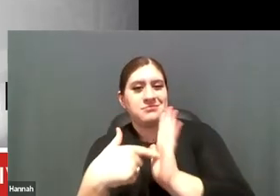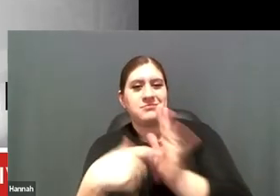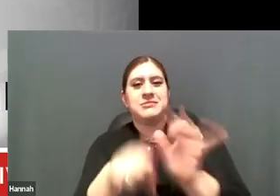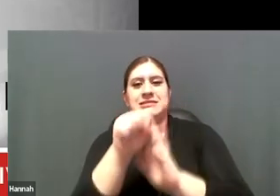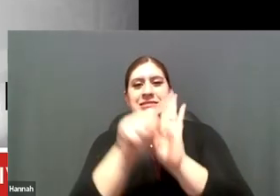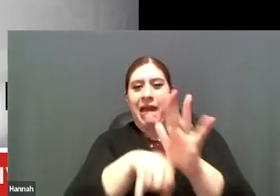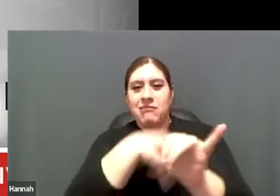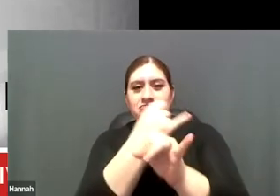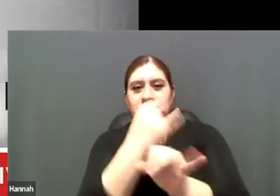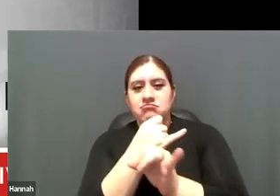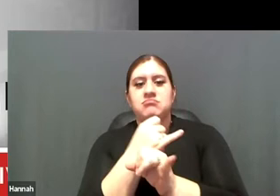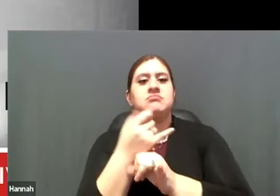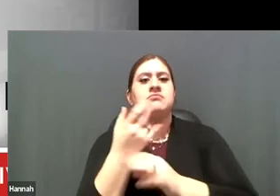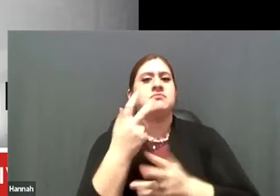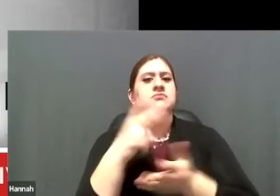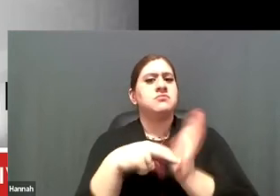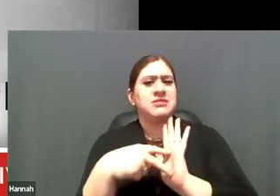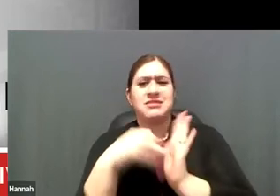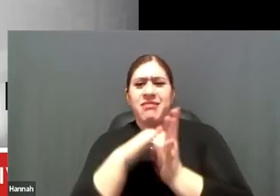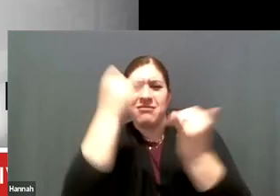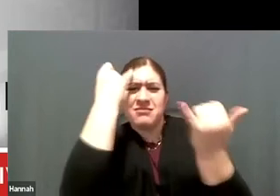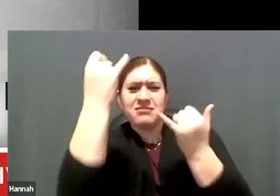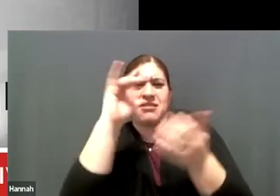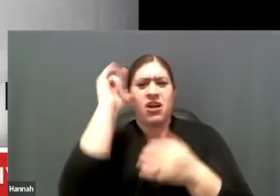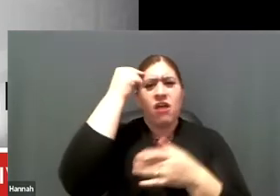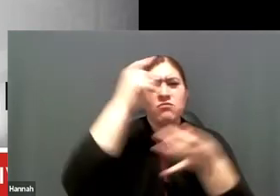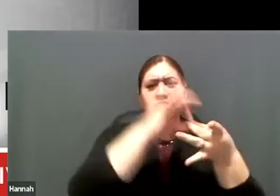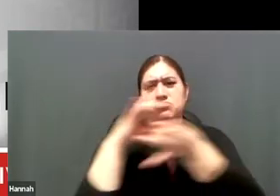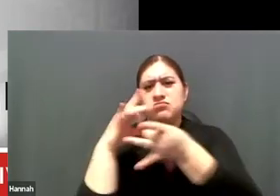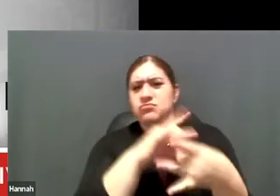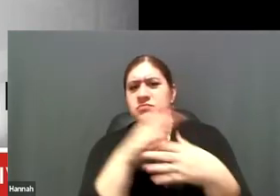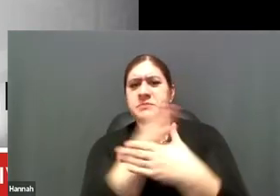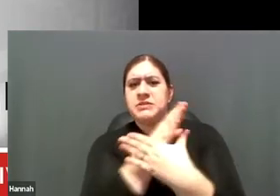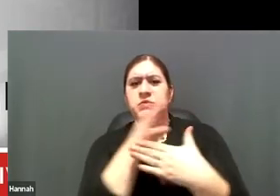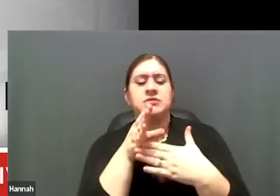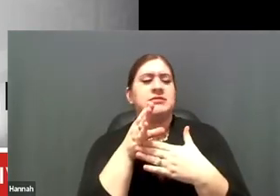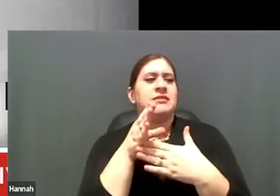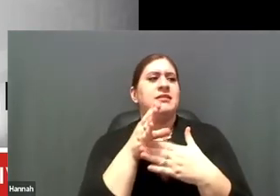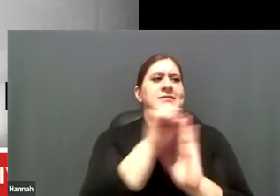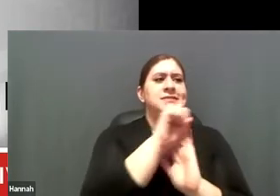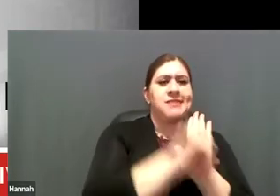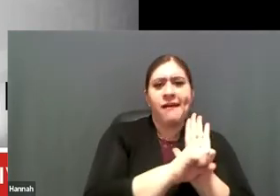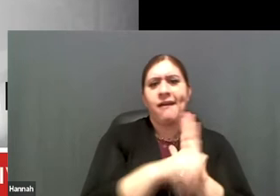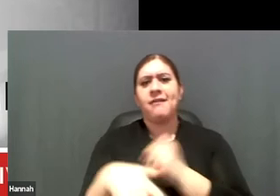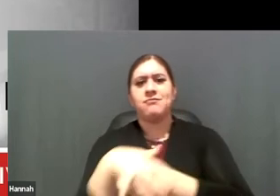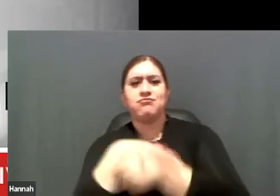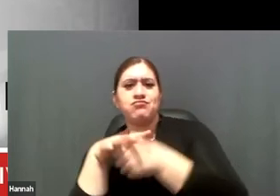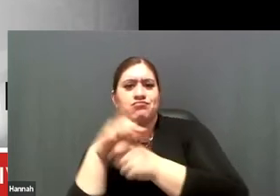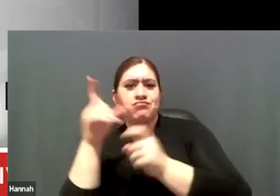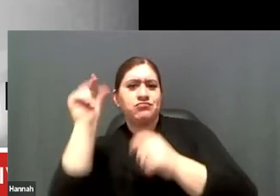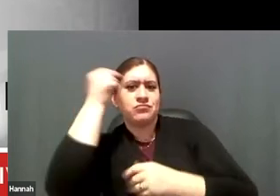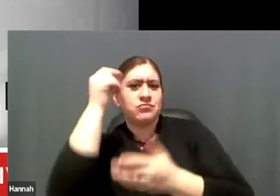institutions. So what's this idea, this intergovernmental relations between state and local government